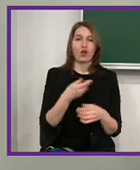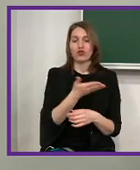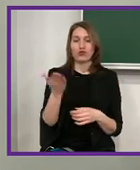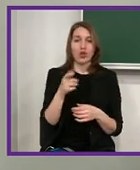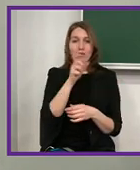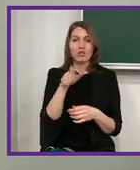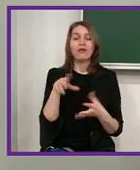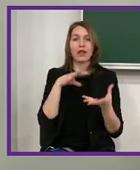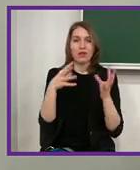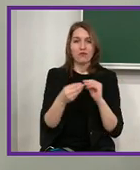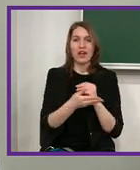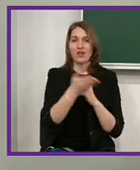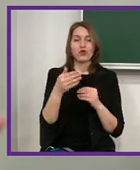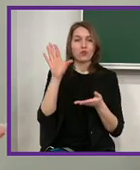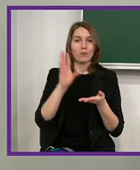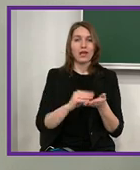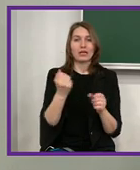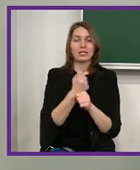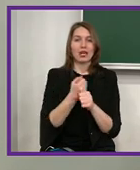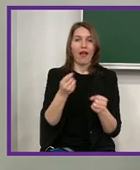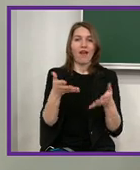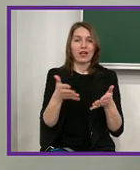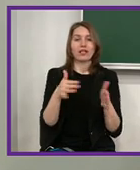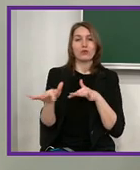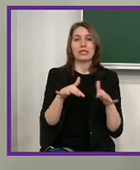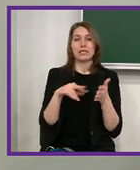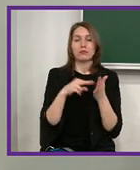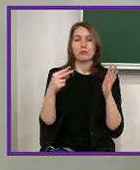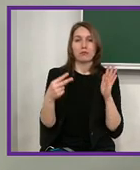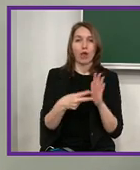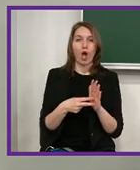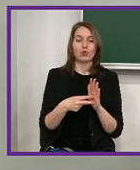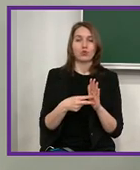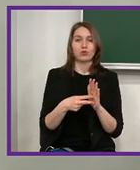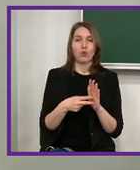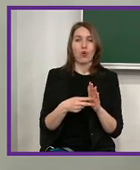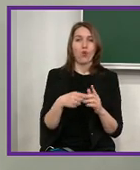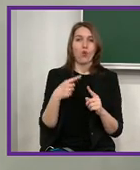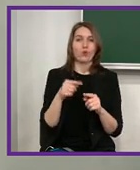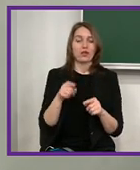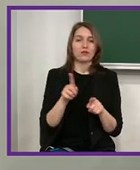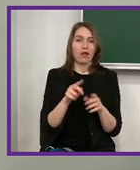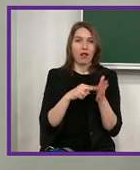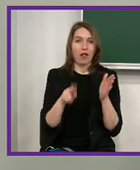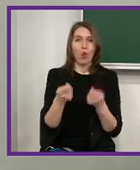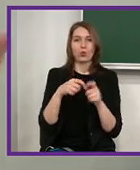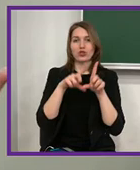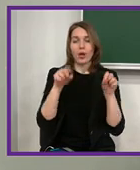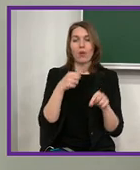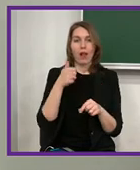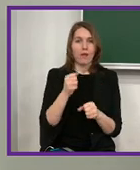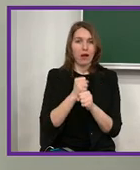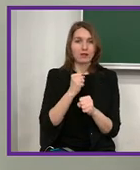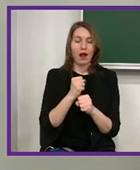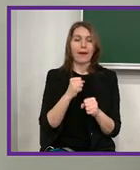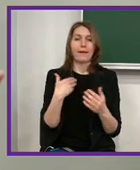actions. And it can also boost the company's social license to operate and reduce instances of grievances or things that might escalate into litigation,